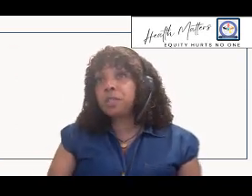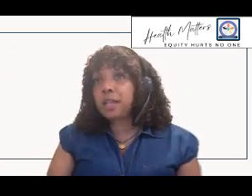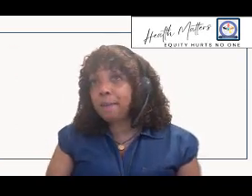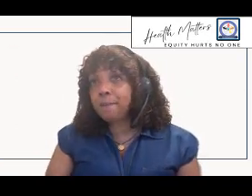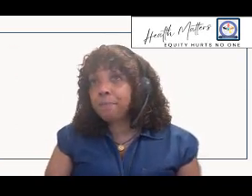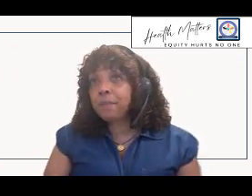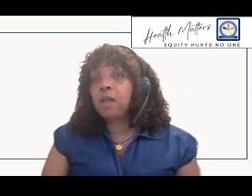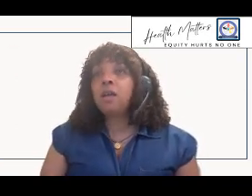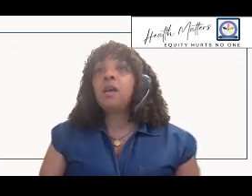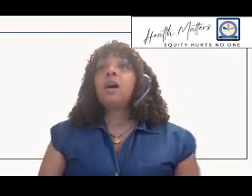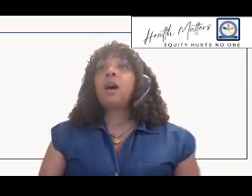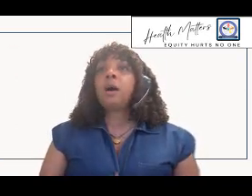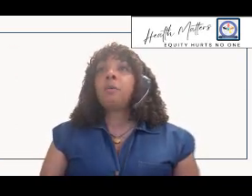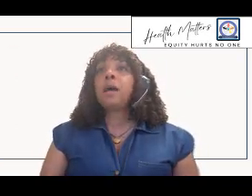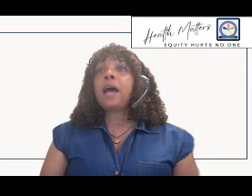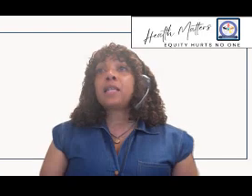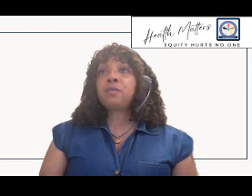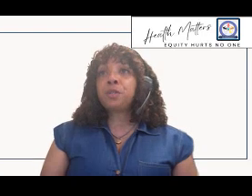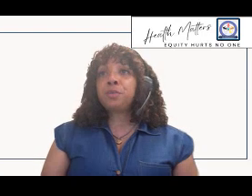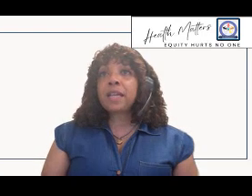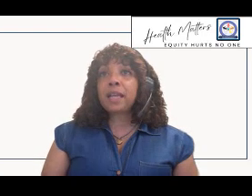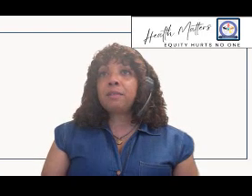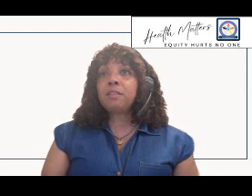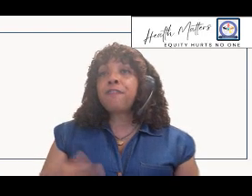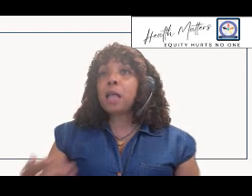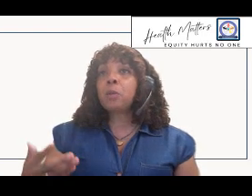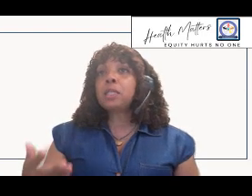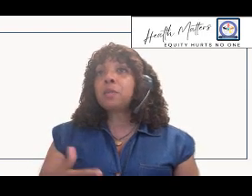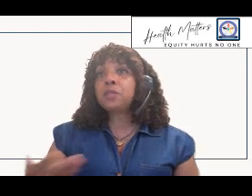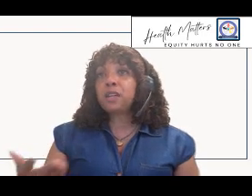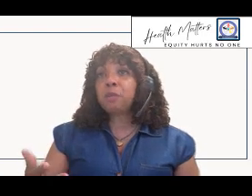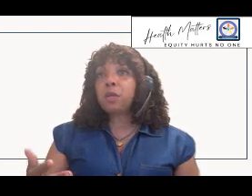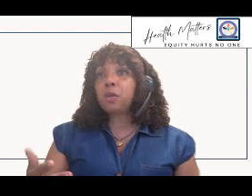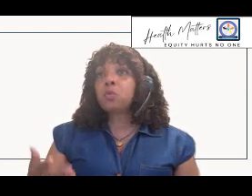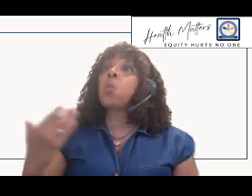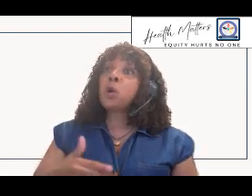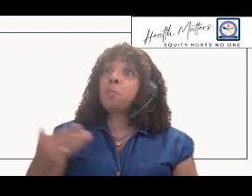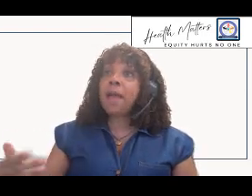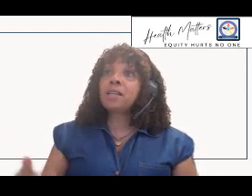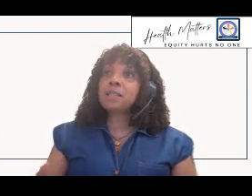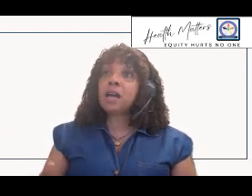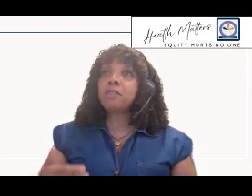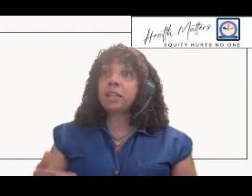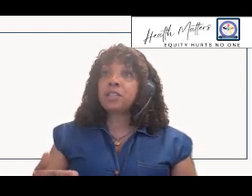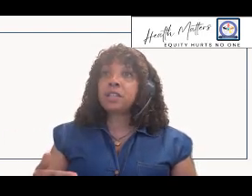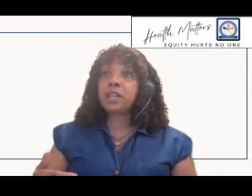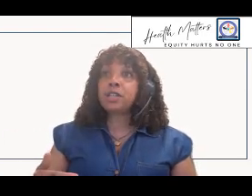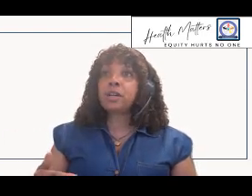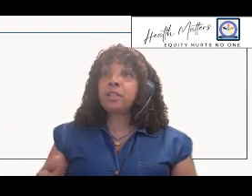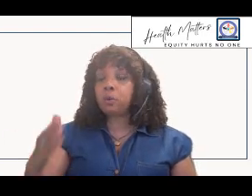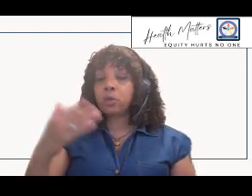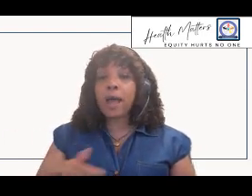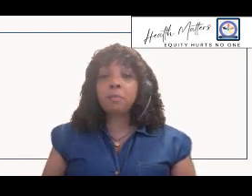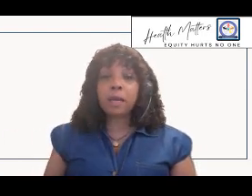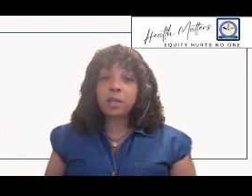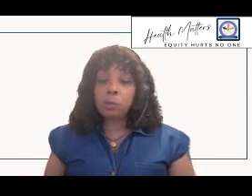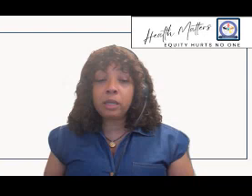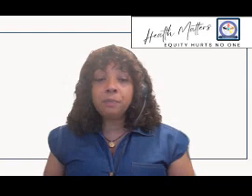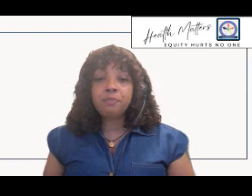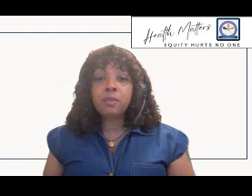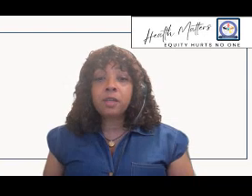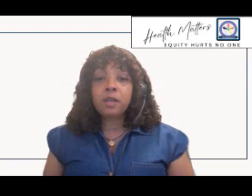to you today. As of June 2nd, the following subset of bills were passed out of the legislature, and they were tracked